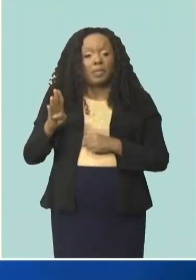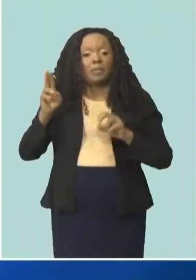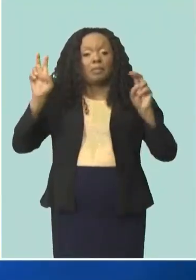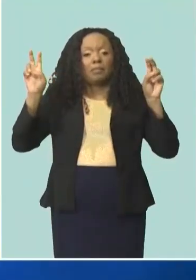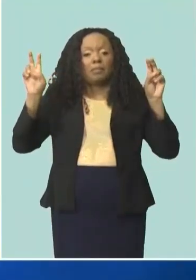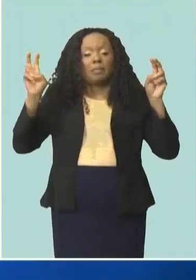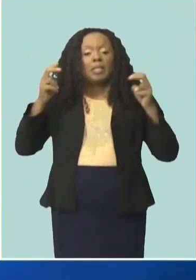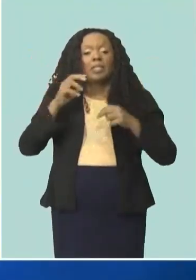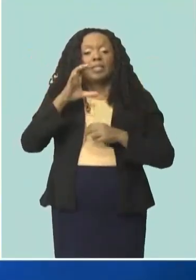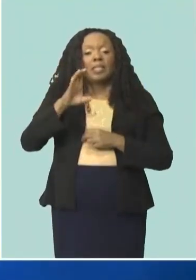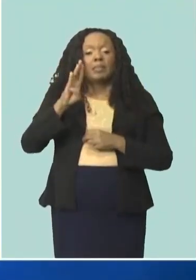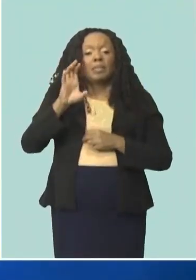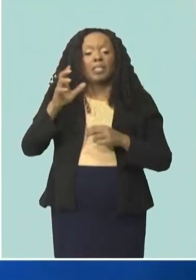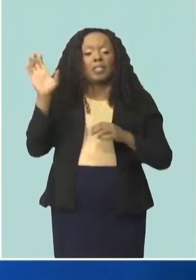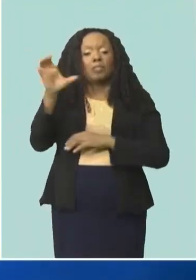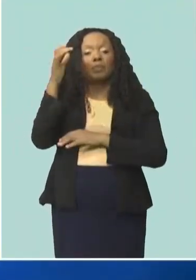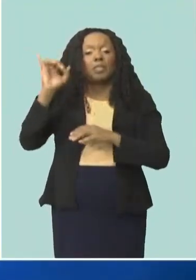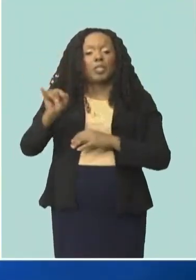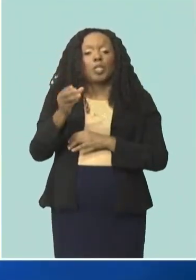www.cbc.bb, and click on the